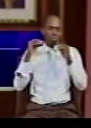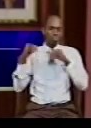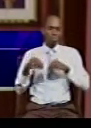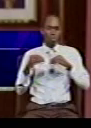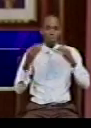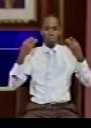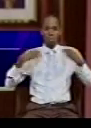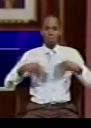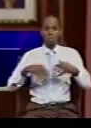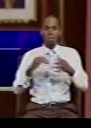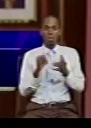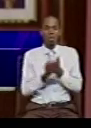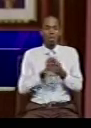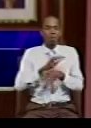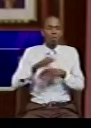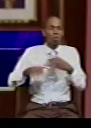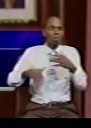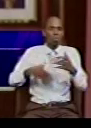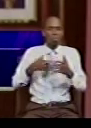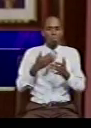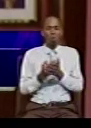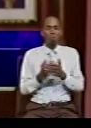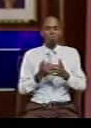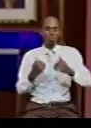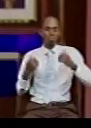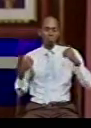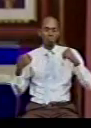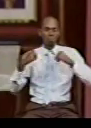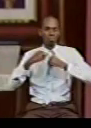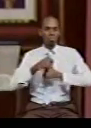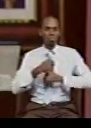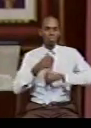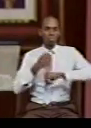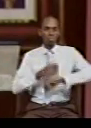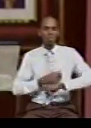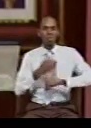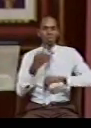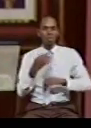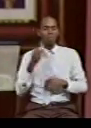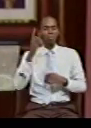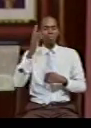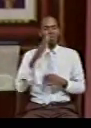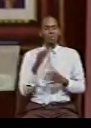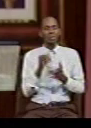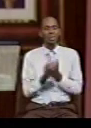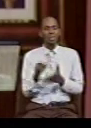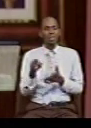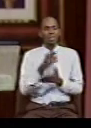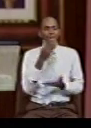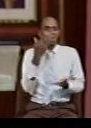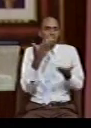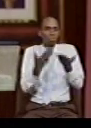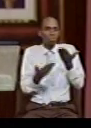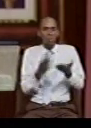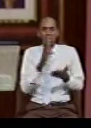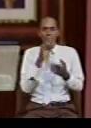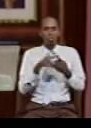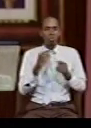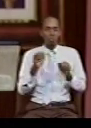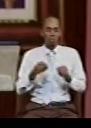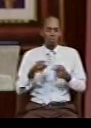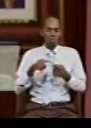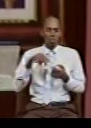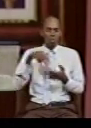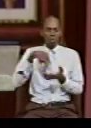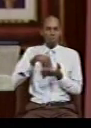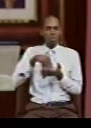of God, that ye may be able to stand against the wiles of the devil. You